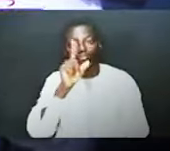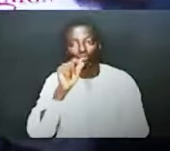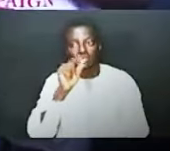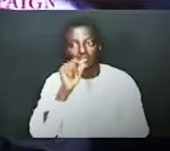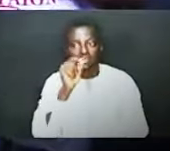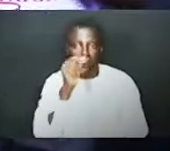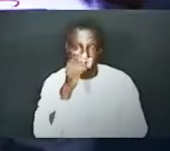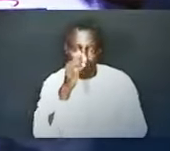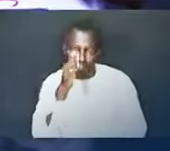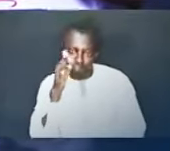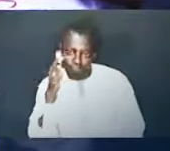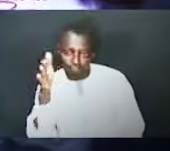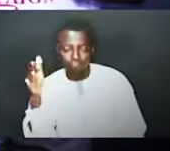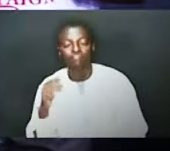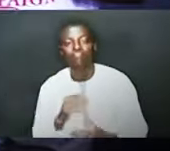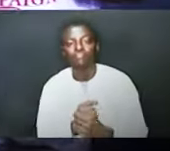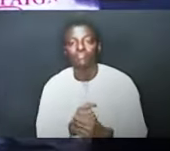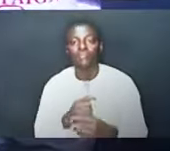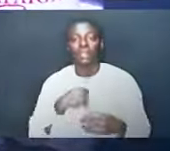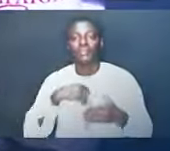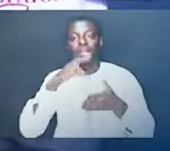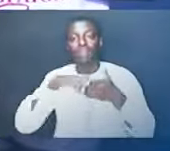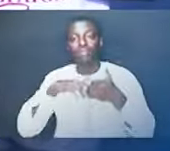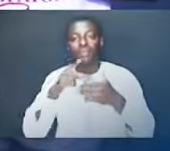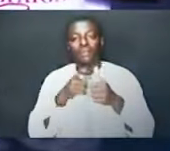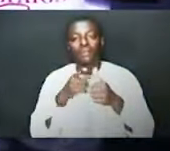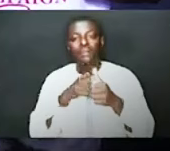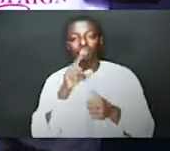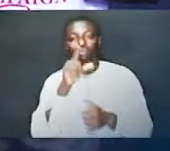verse 20. I'll read through to